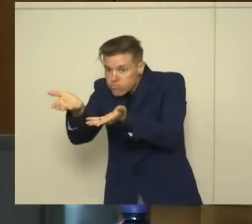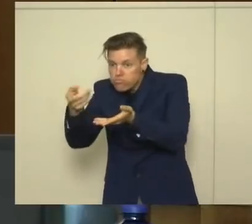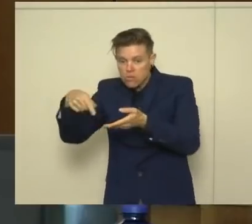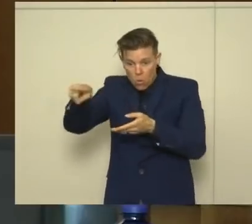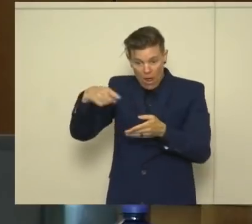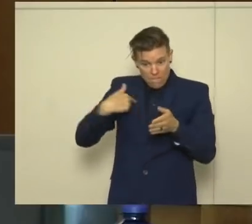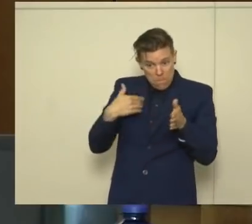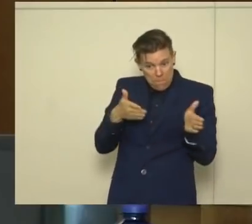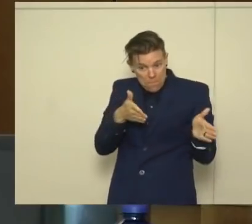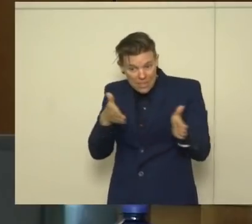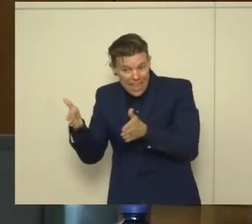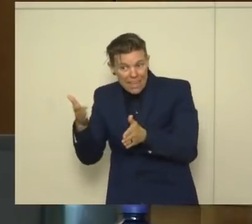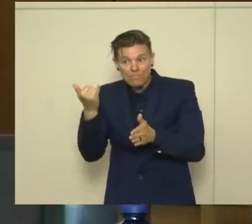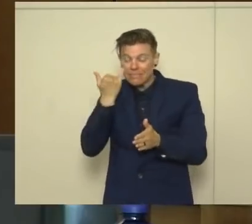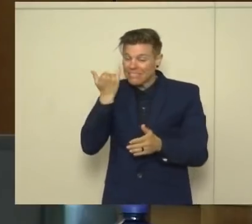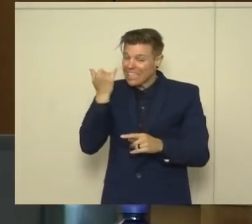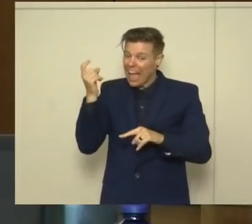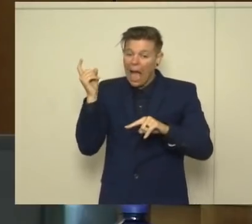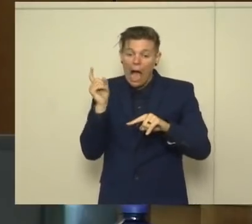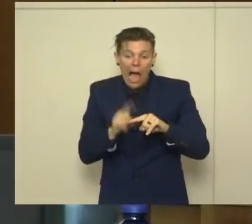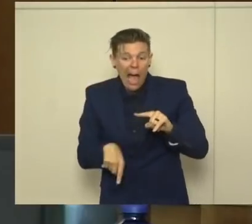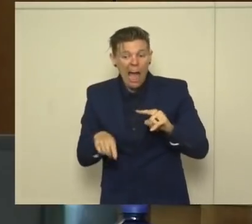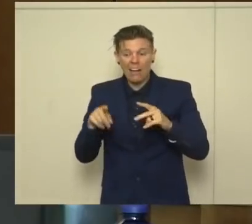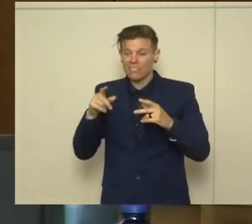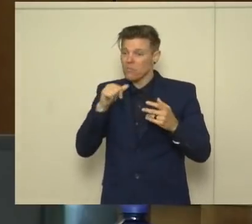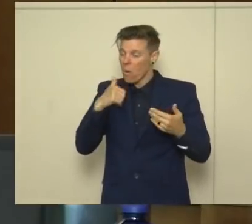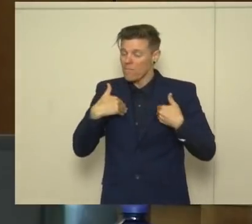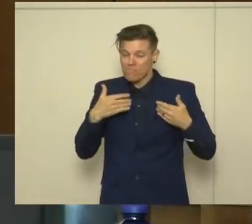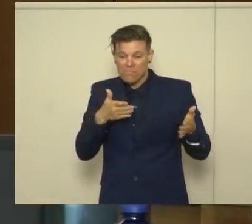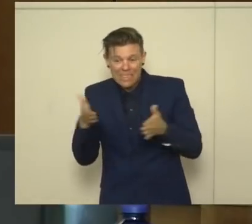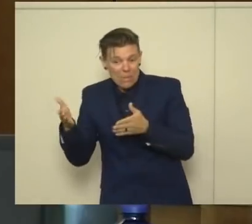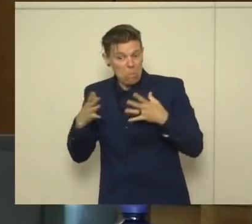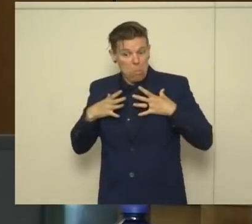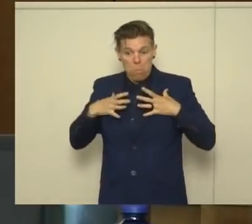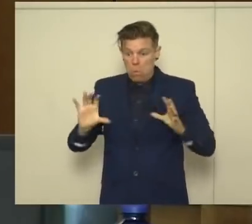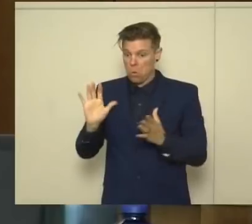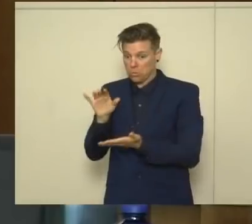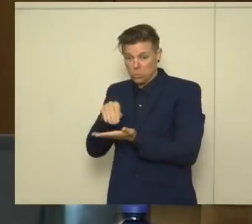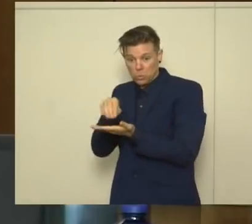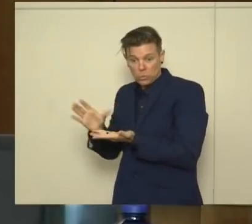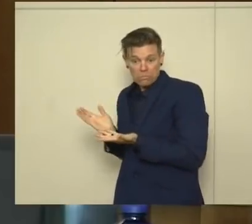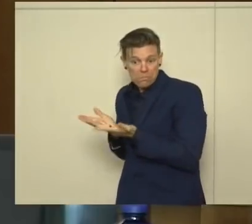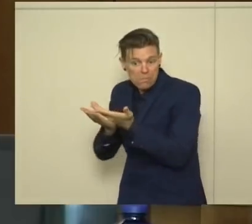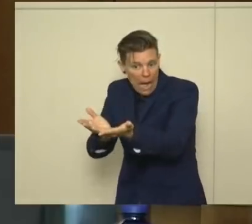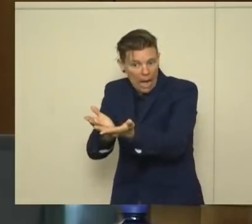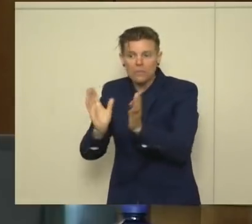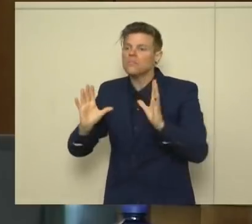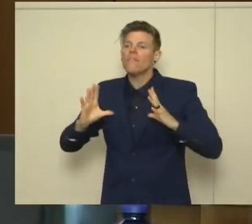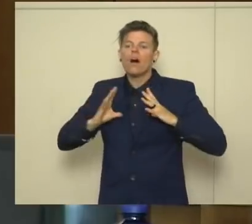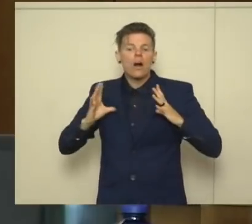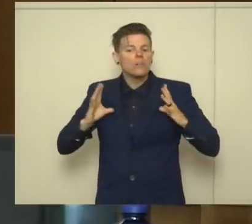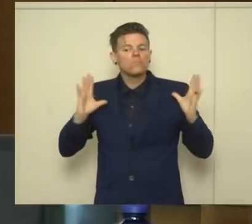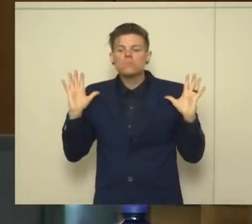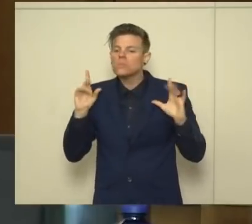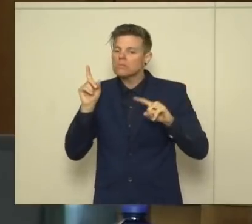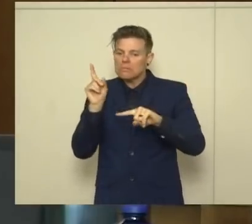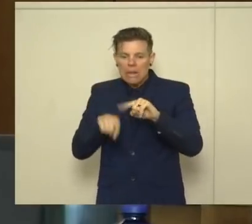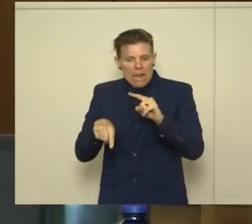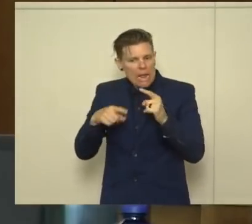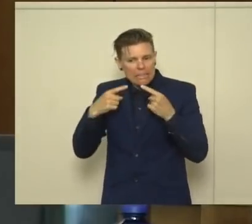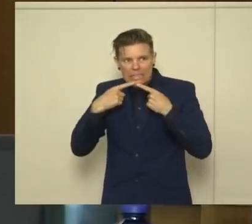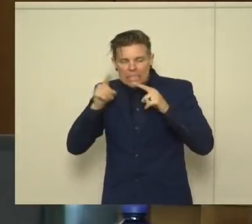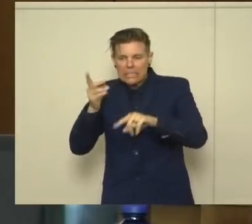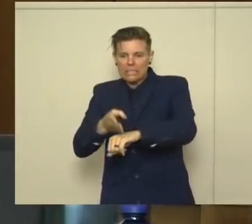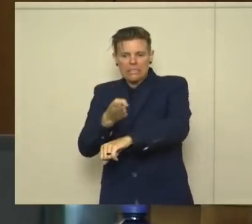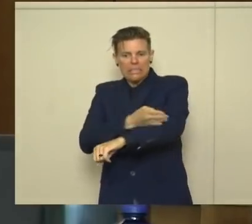to bring students back into the school system at the level that they need to operate an effective program. So putting a